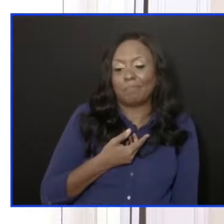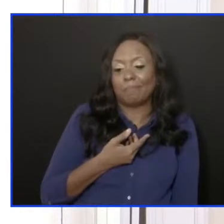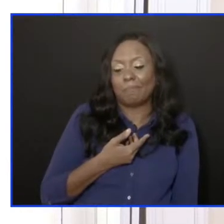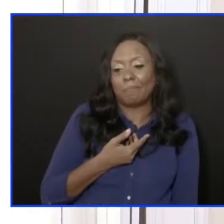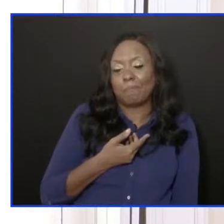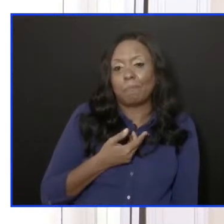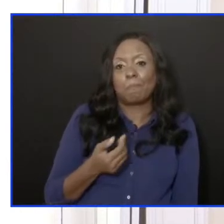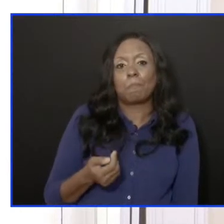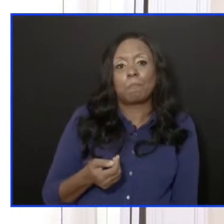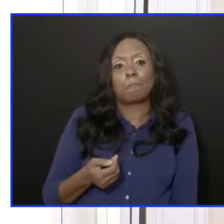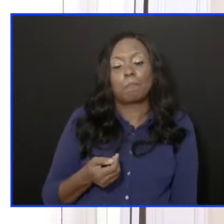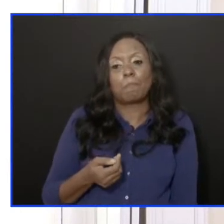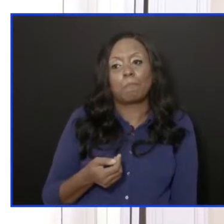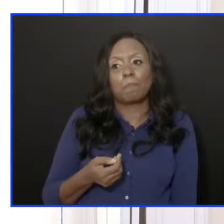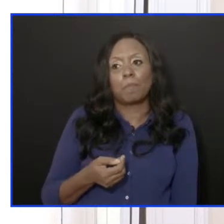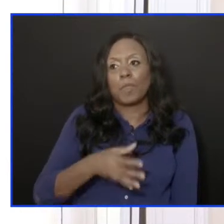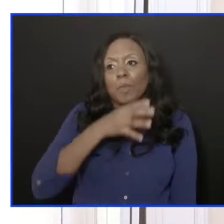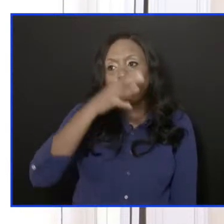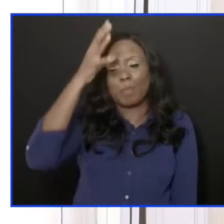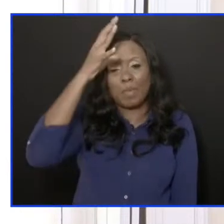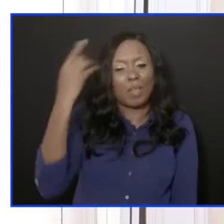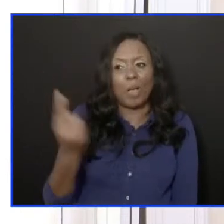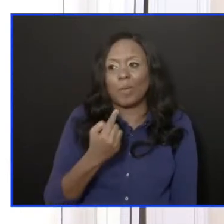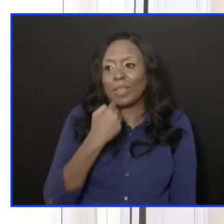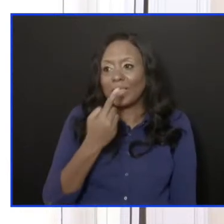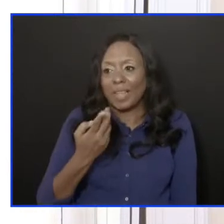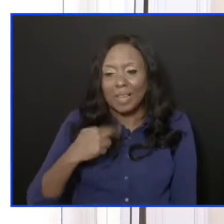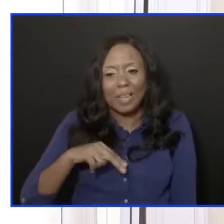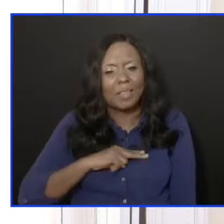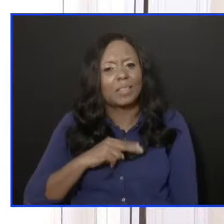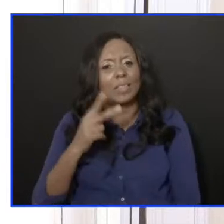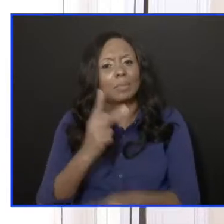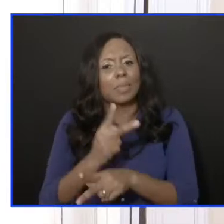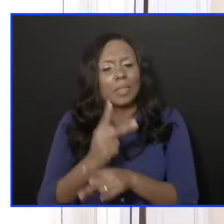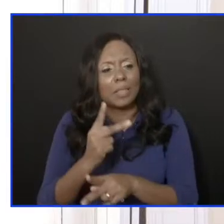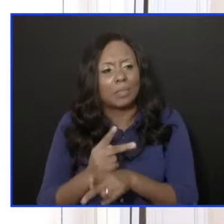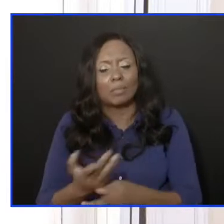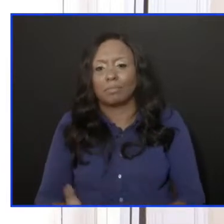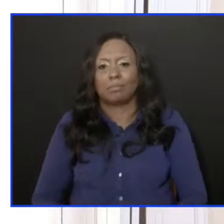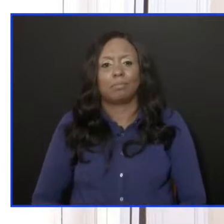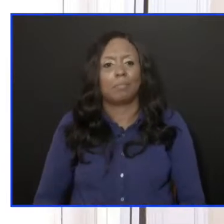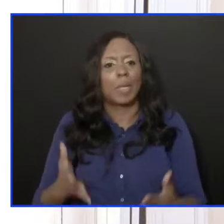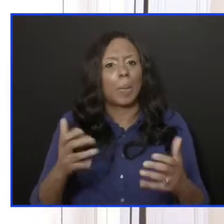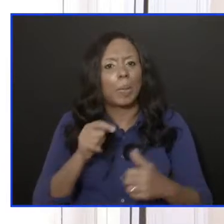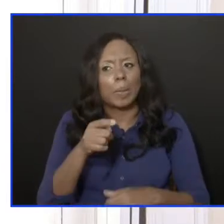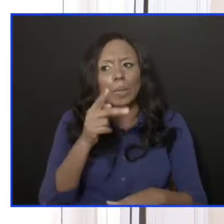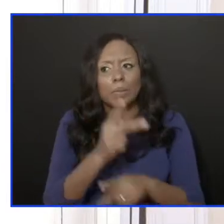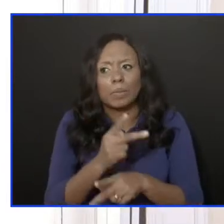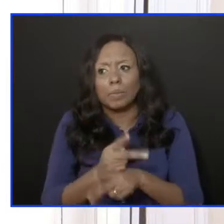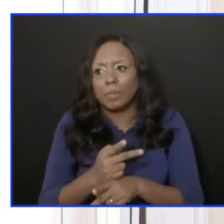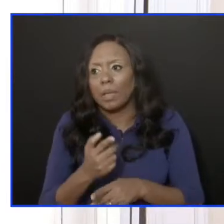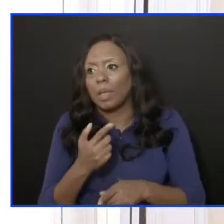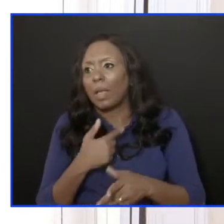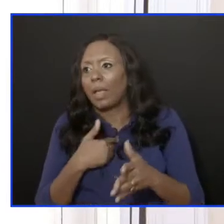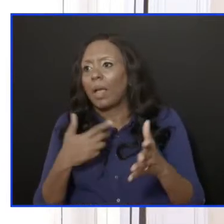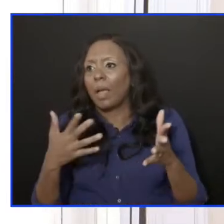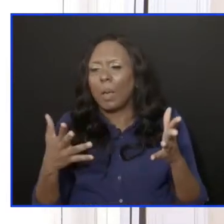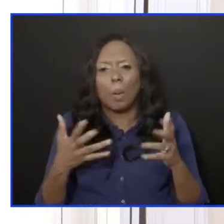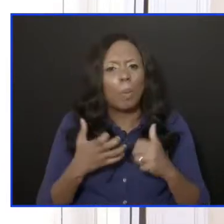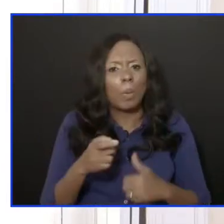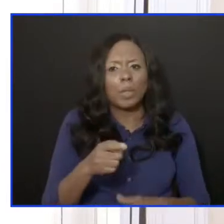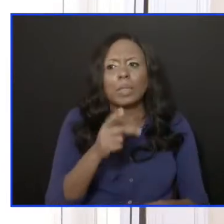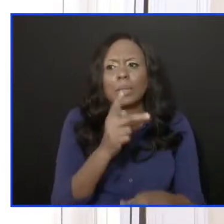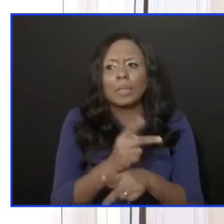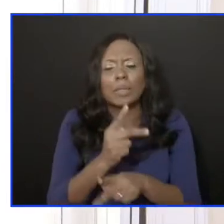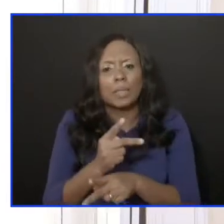our own, that just watch yourself. And I'm not saying watch yourself because I want to enjoy saying watch yourself, but we're saying